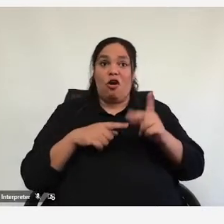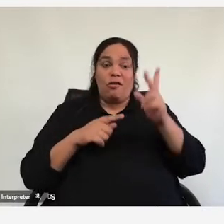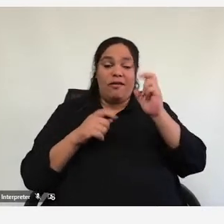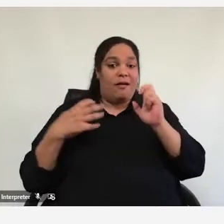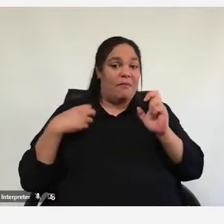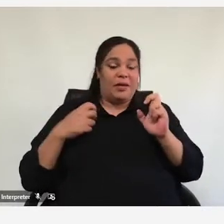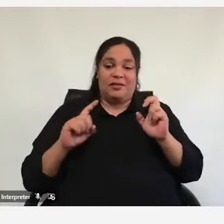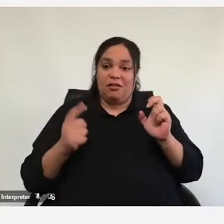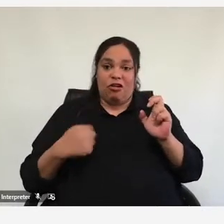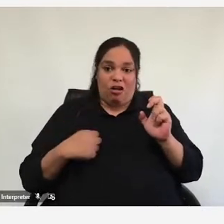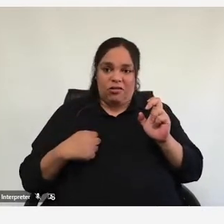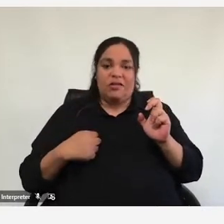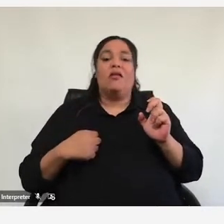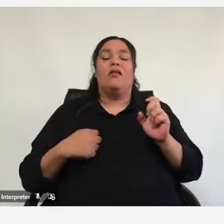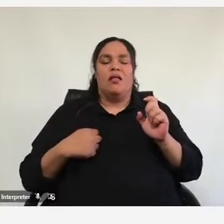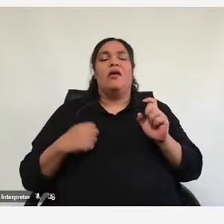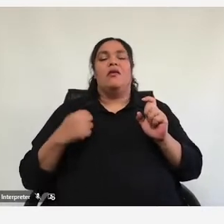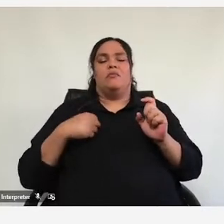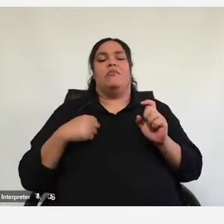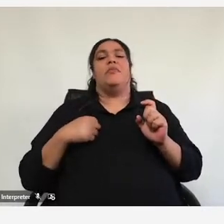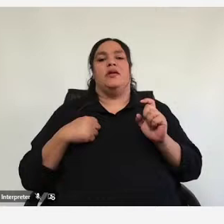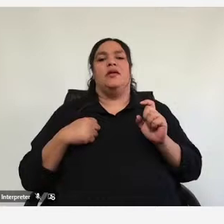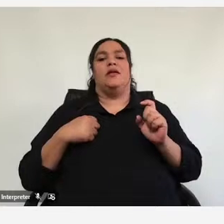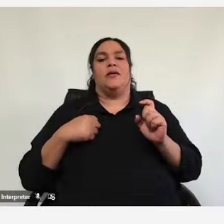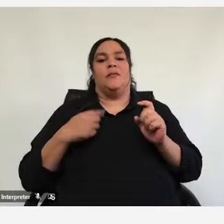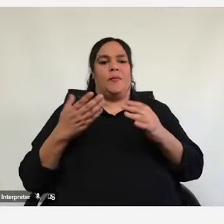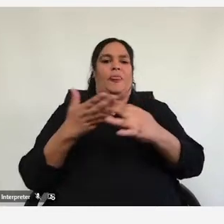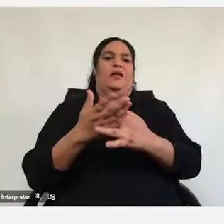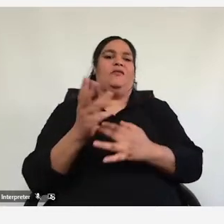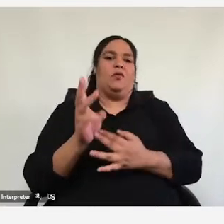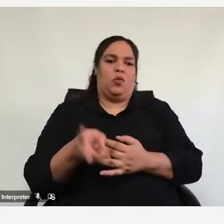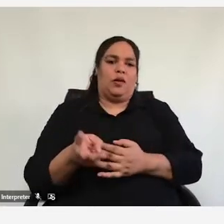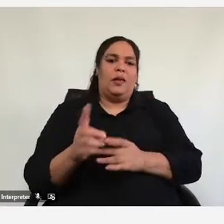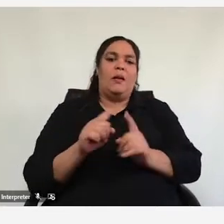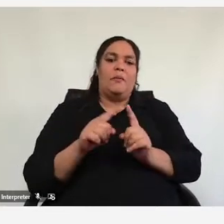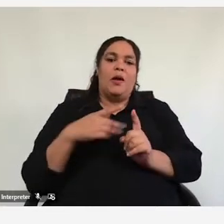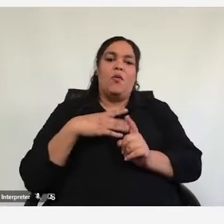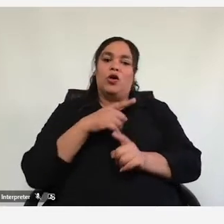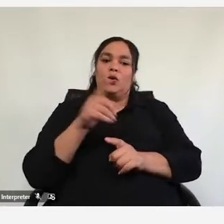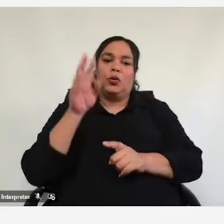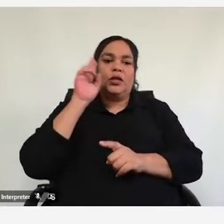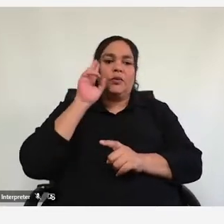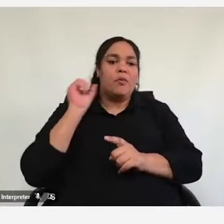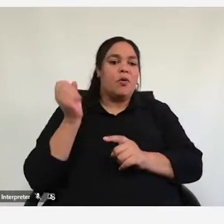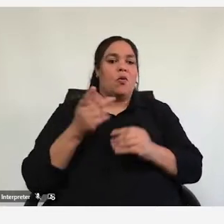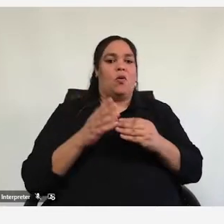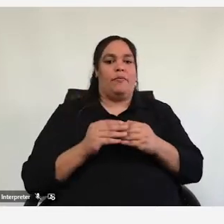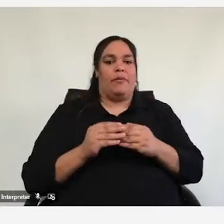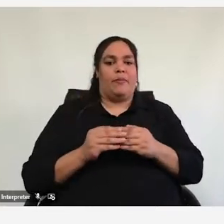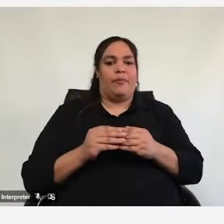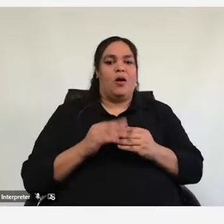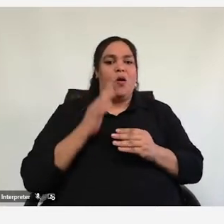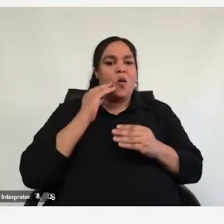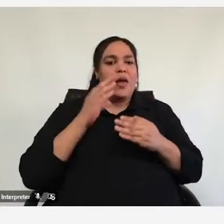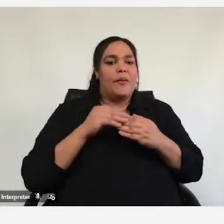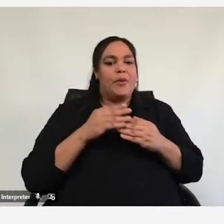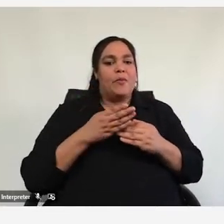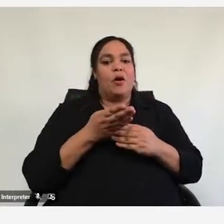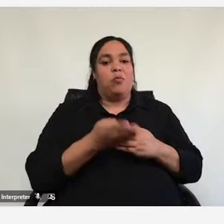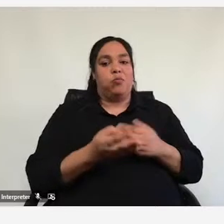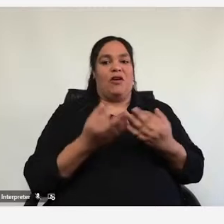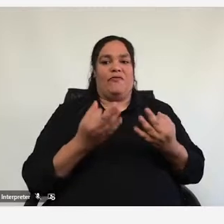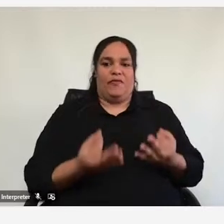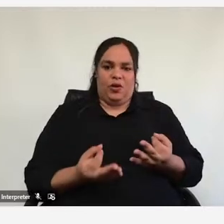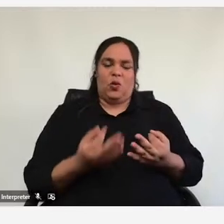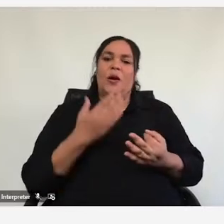Minister, I will intervene. But I wish to remind all members that when a member is on the floor,